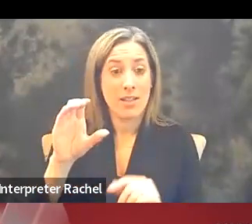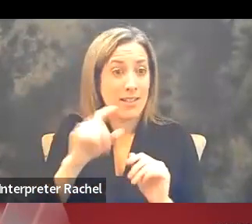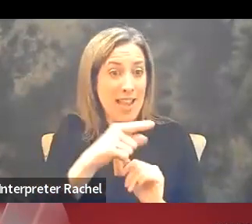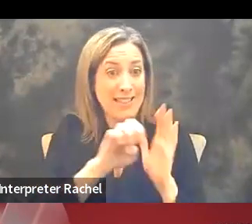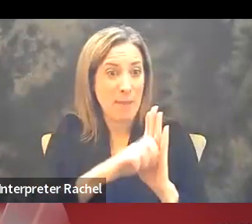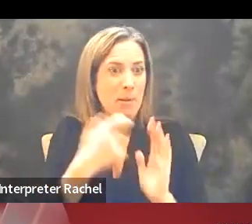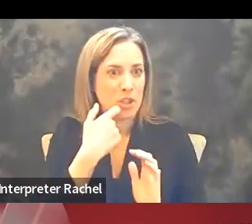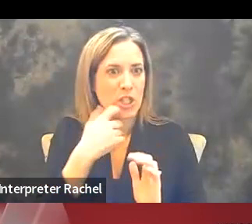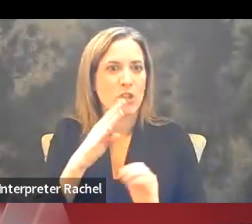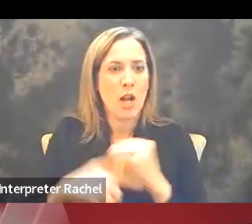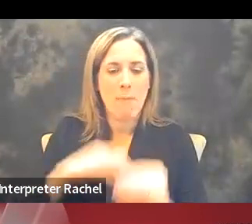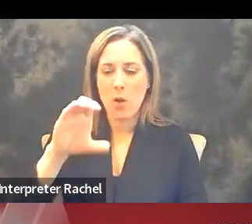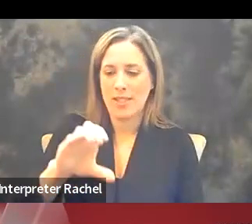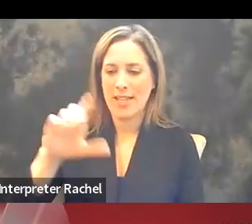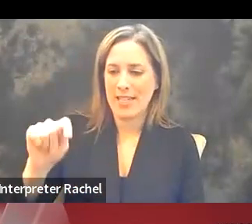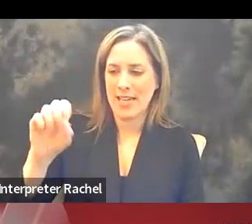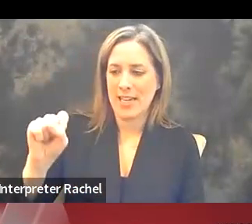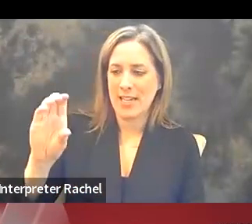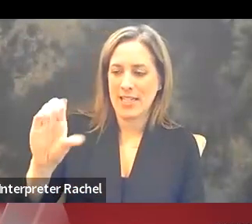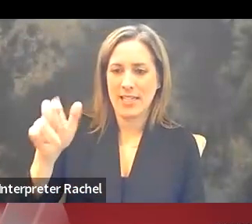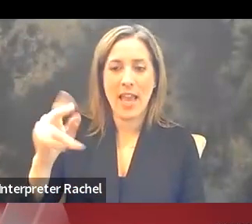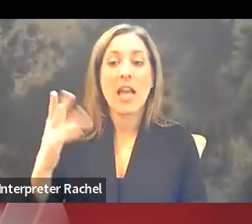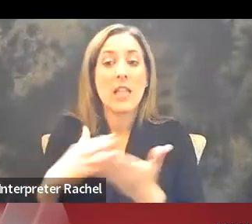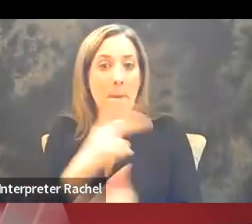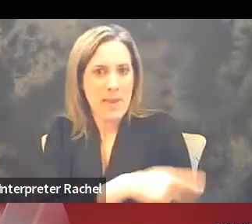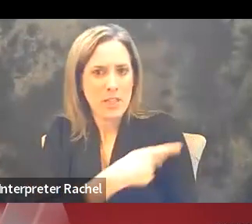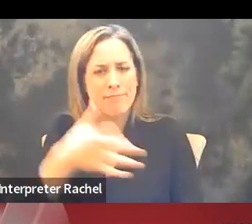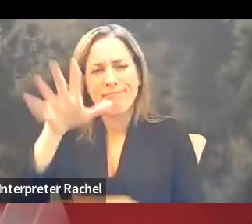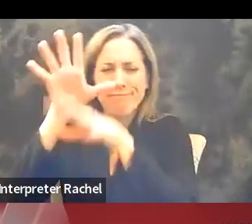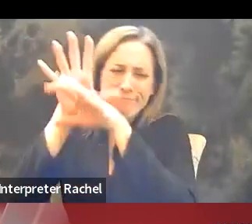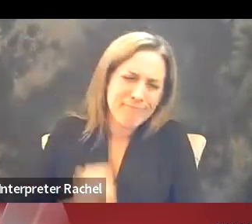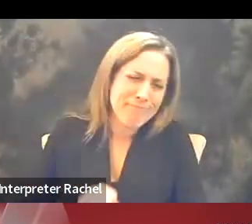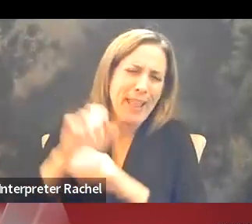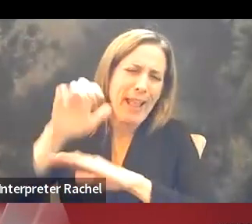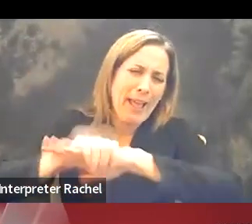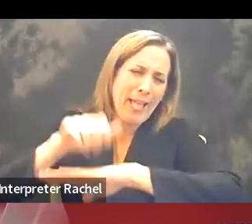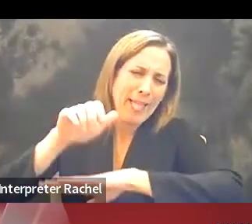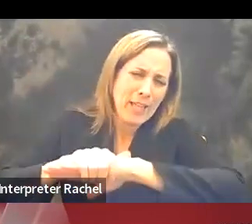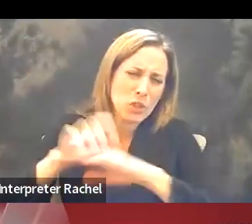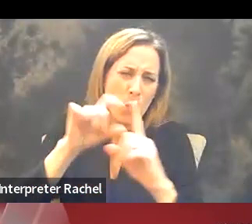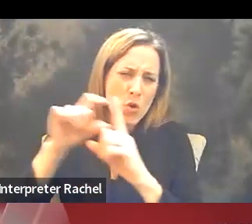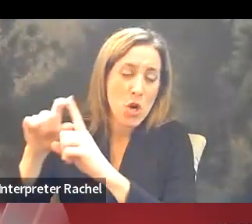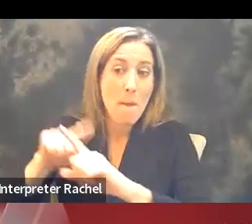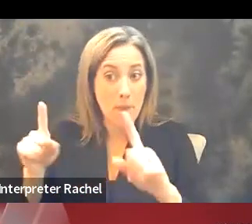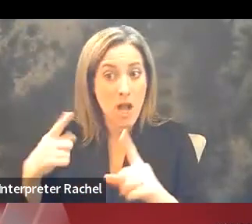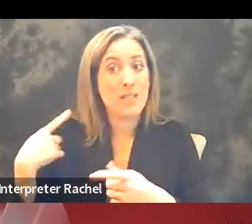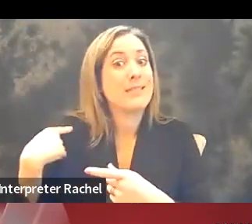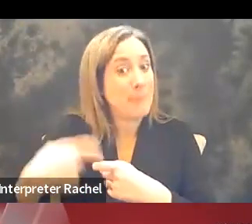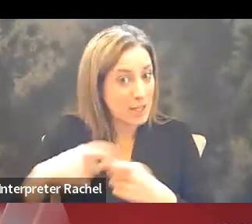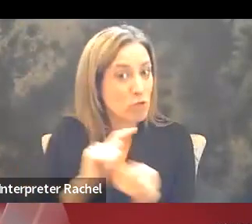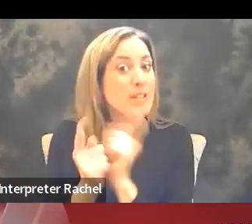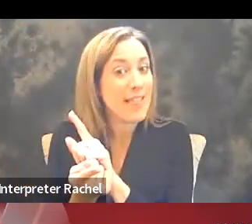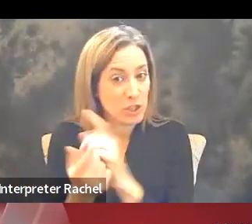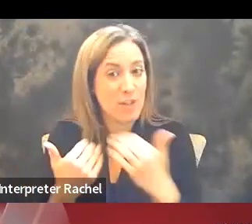to hearing the English term for something when there is a Spanish